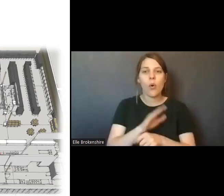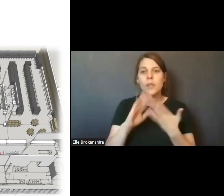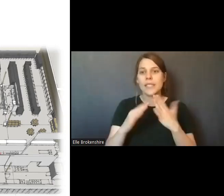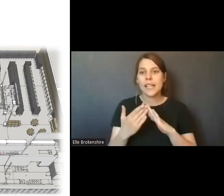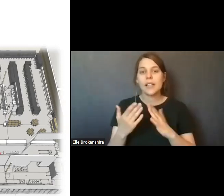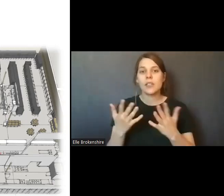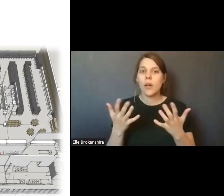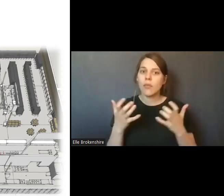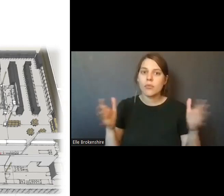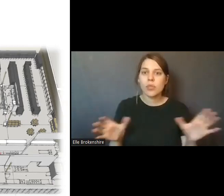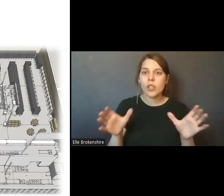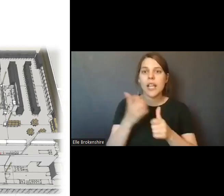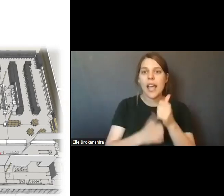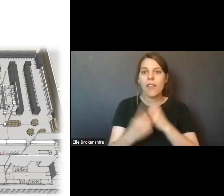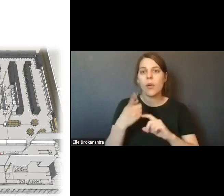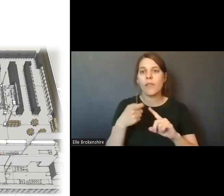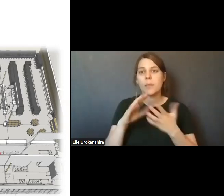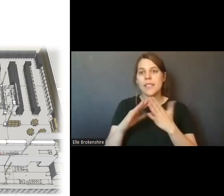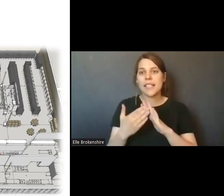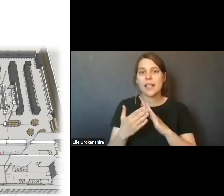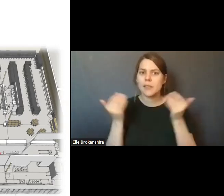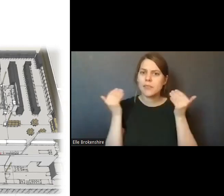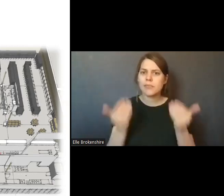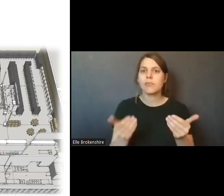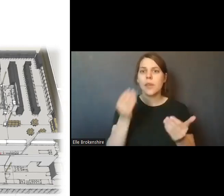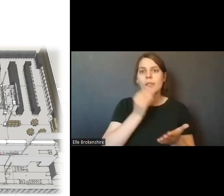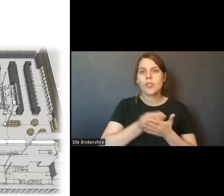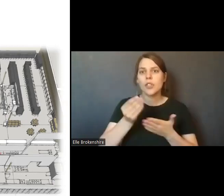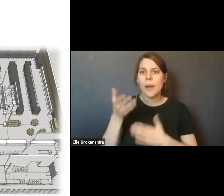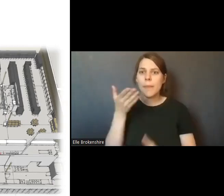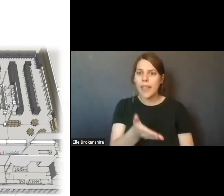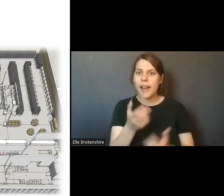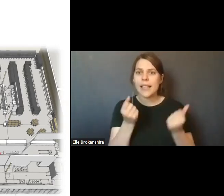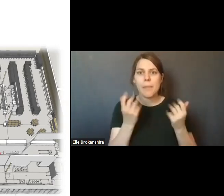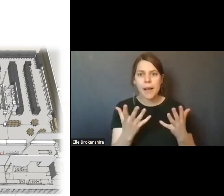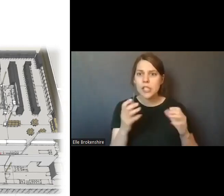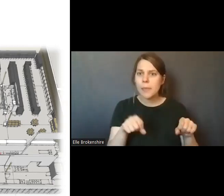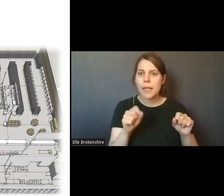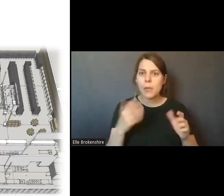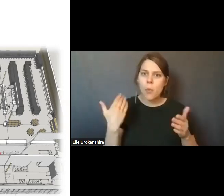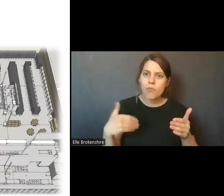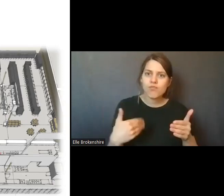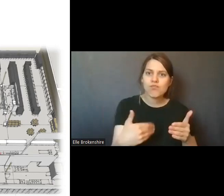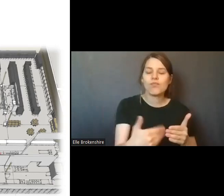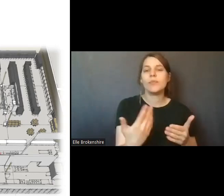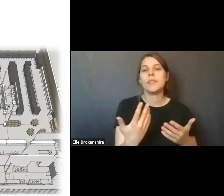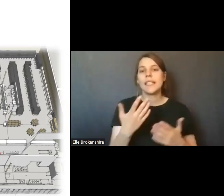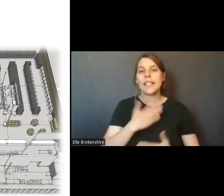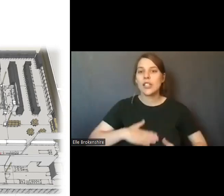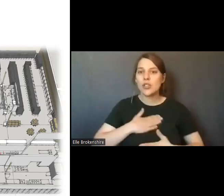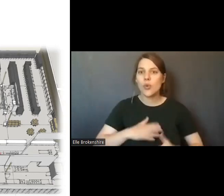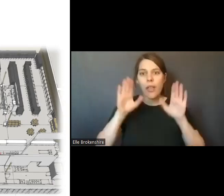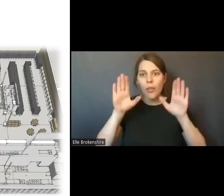all those from the city to certainly shop here as frequently, as often as possible, enjoy the wonderful